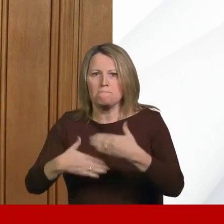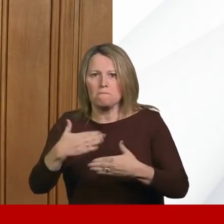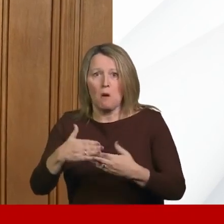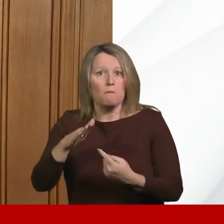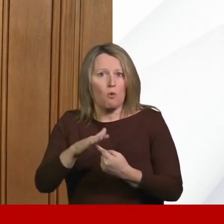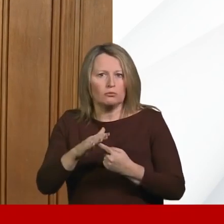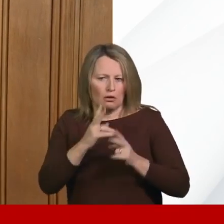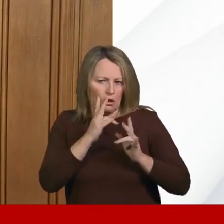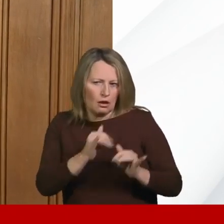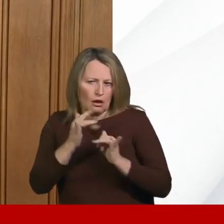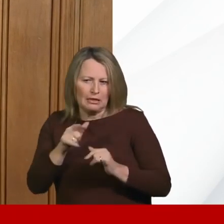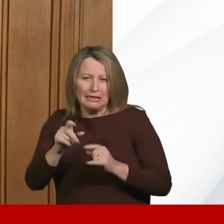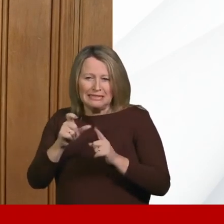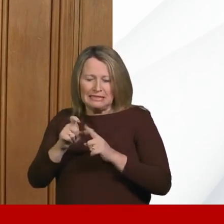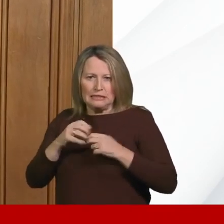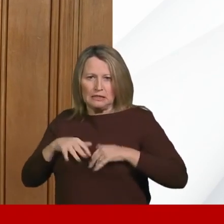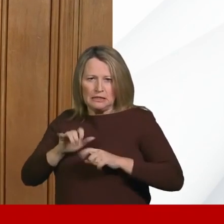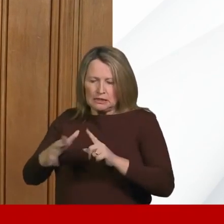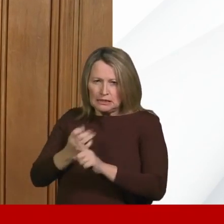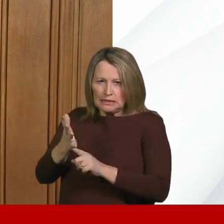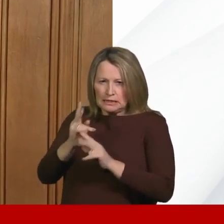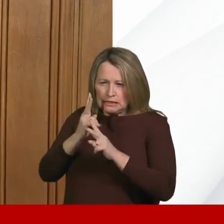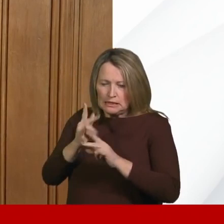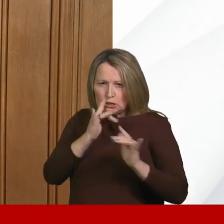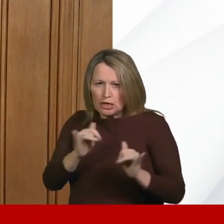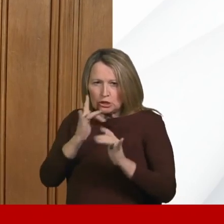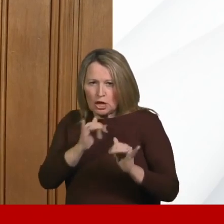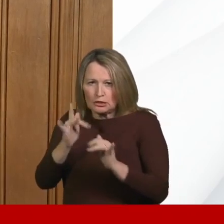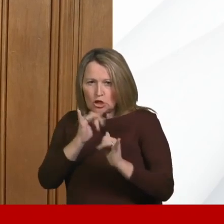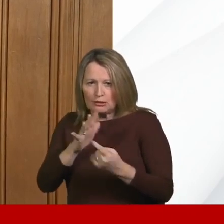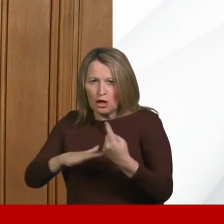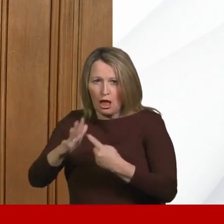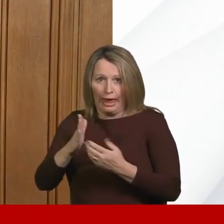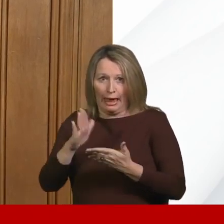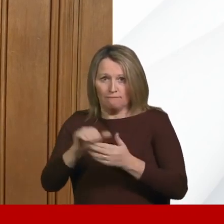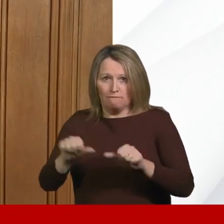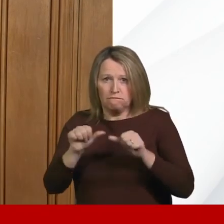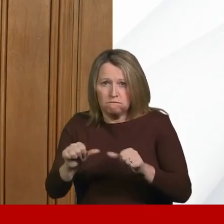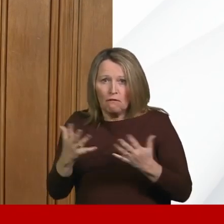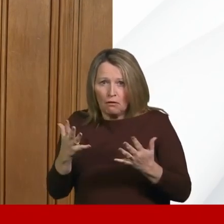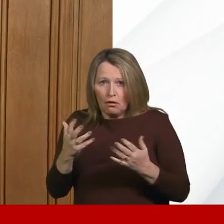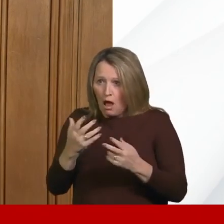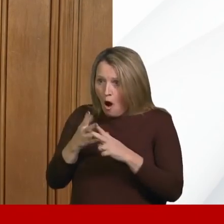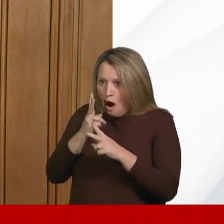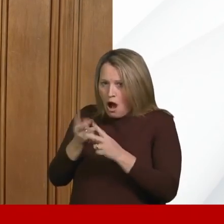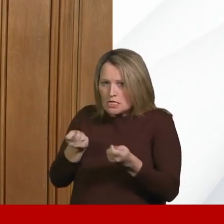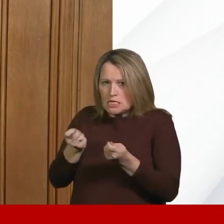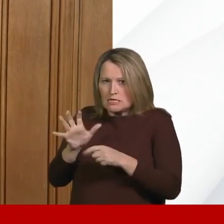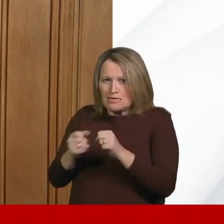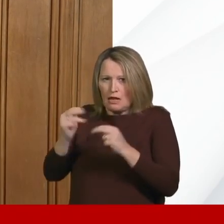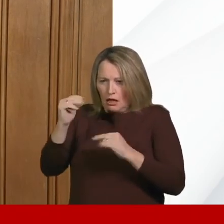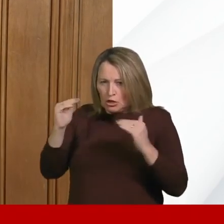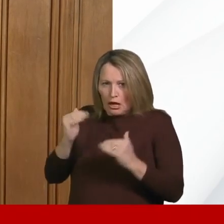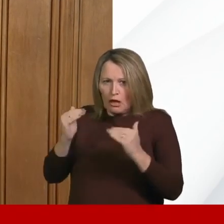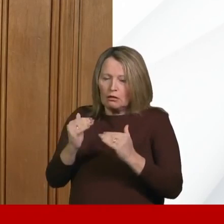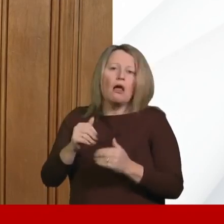the effect of taking things off again at some point is. So this is all part of a critical ability to manage this as an